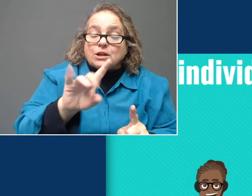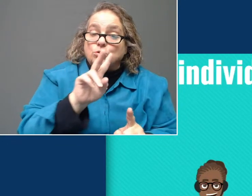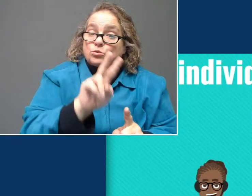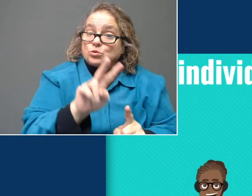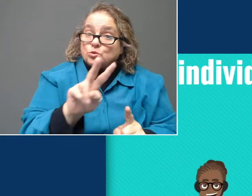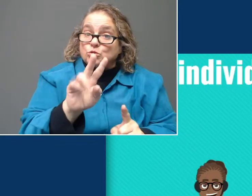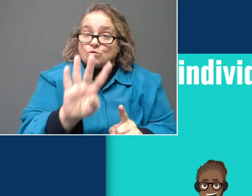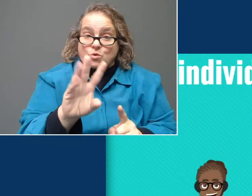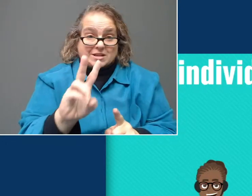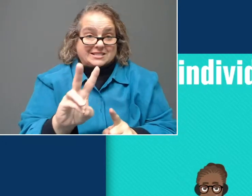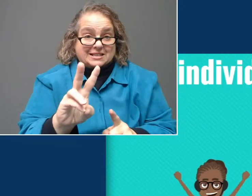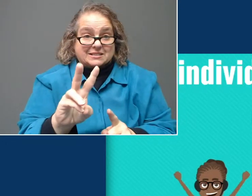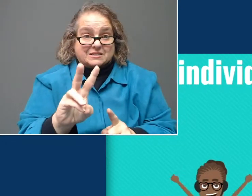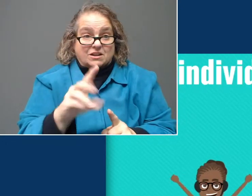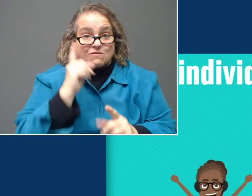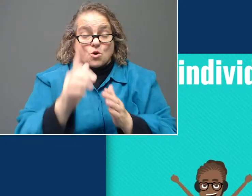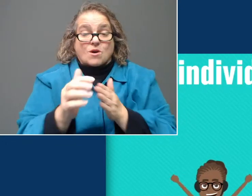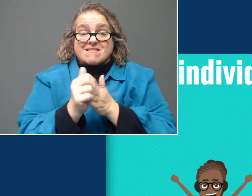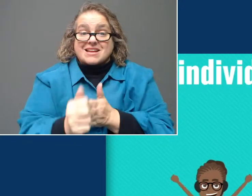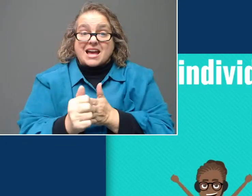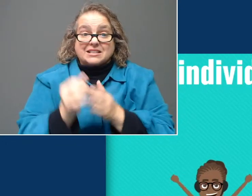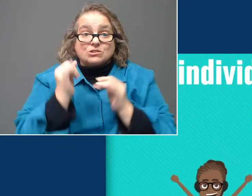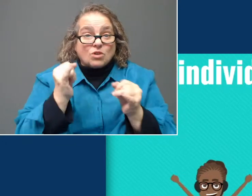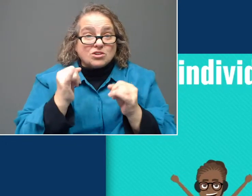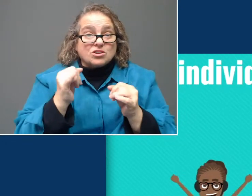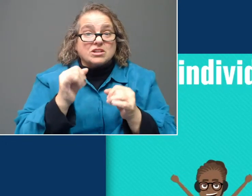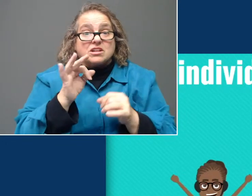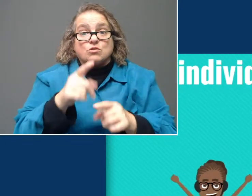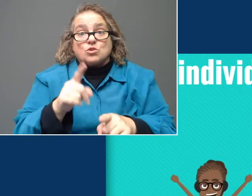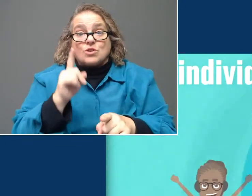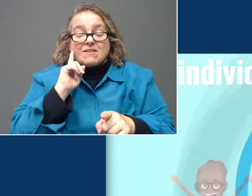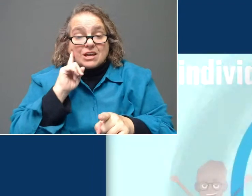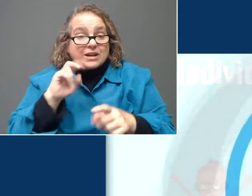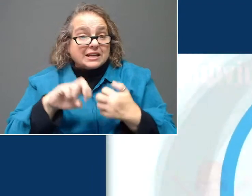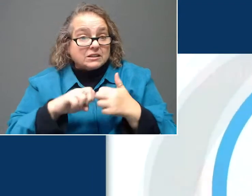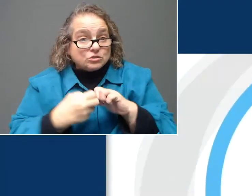855-598-2246 for guidance and instructions on completing the screening survey.